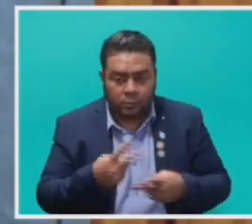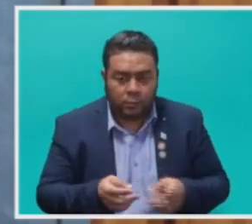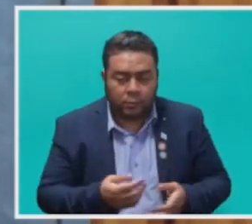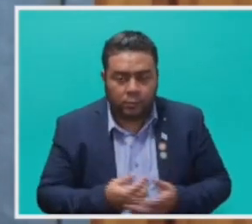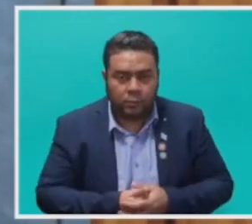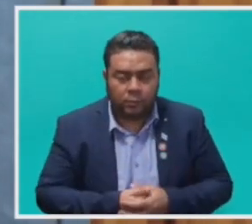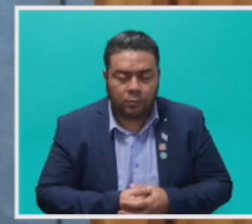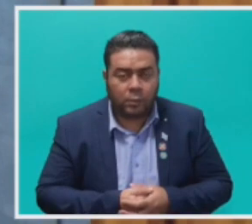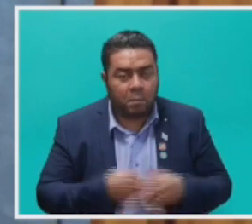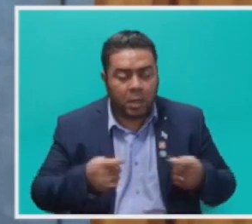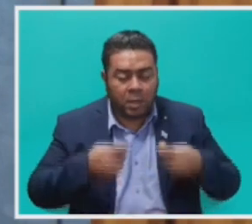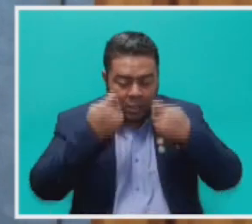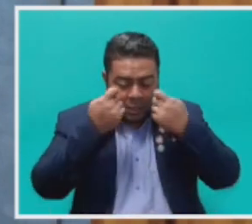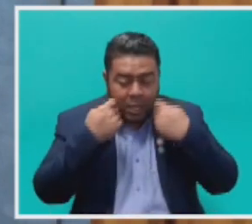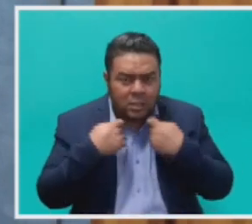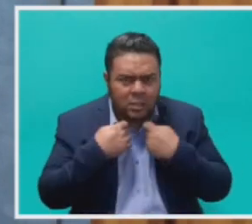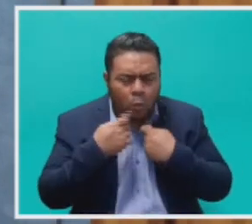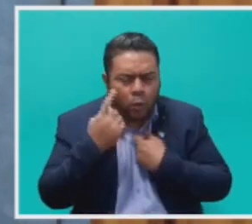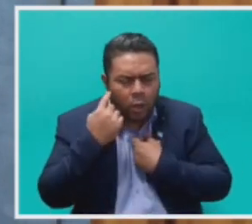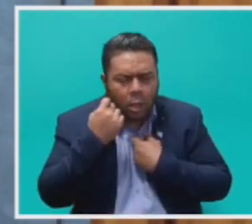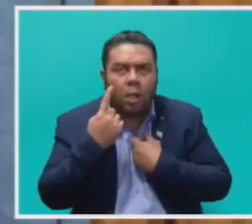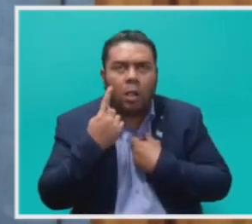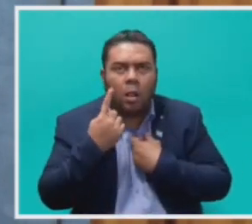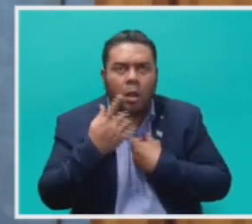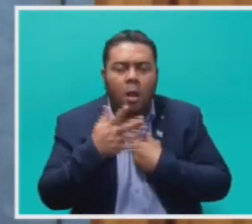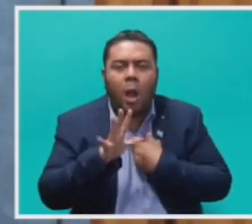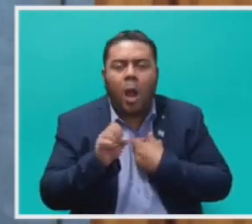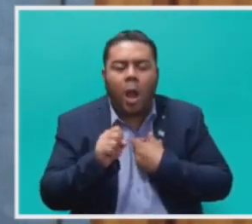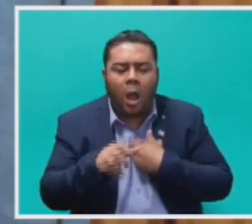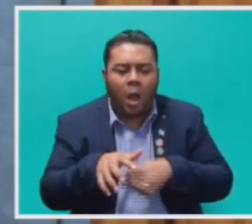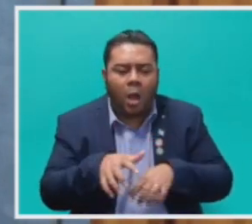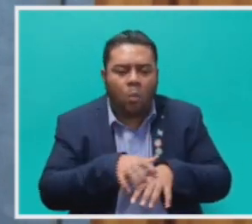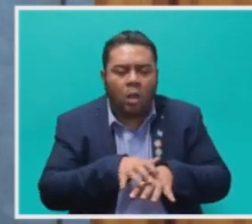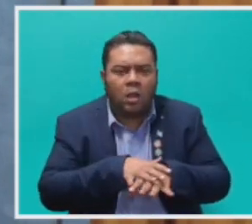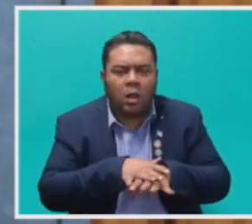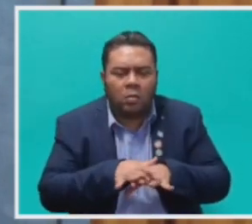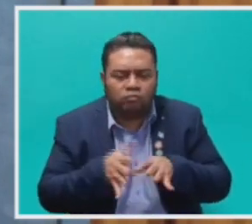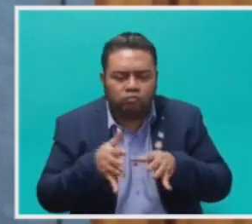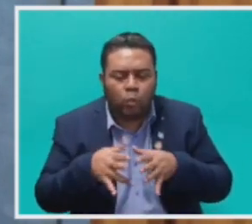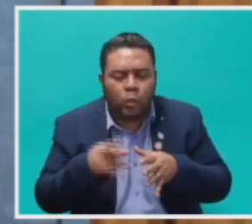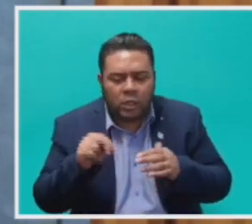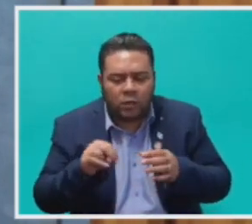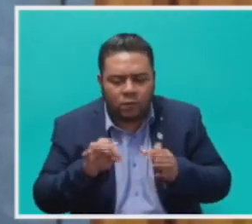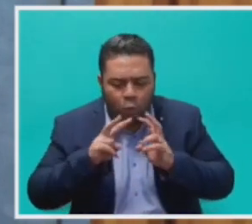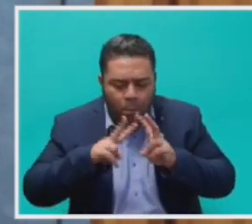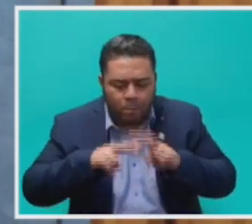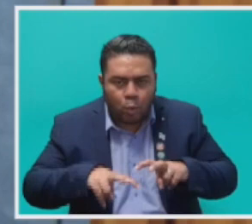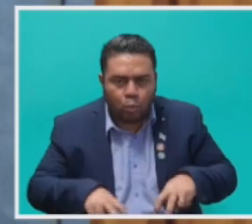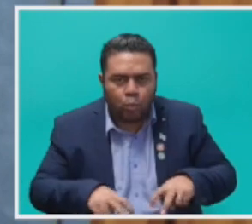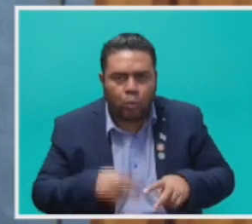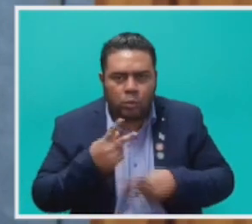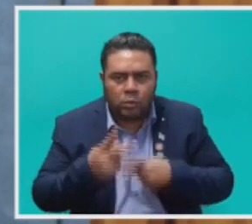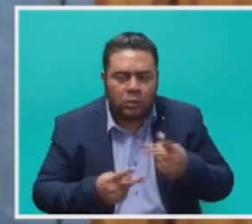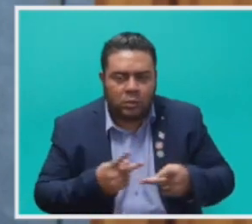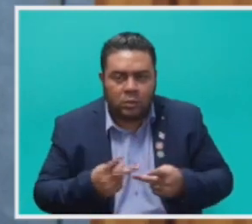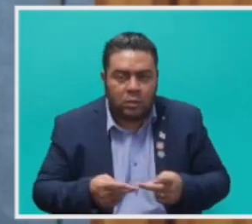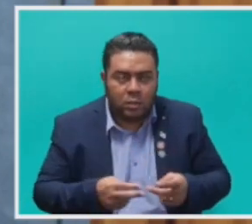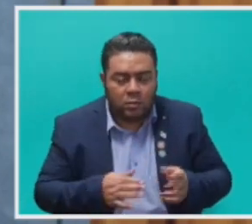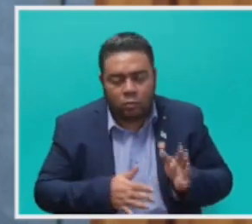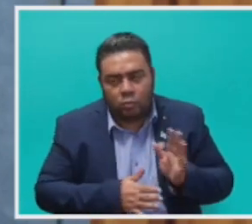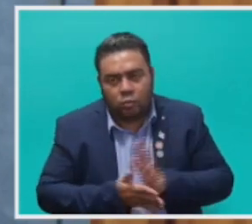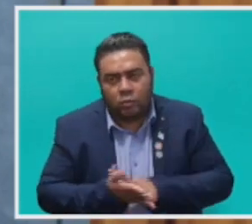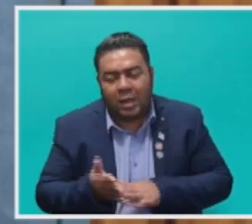emotions, and many tears, we realized that we were scratching the surface and there was a need for deeper process. As we traveled to